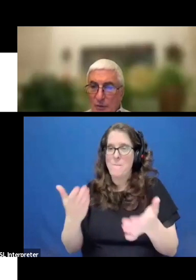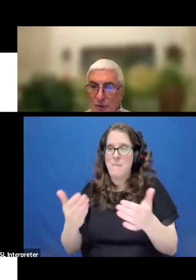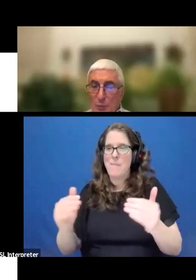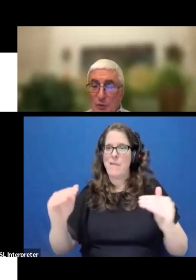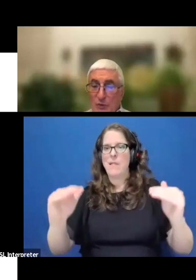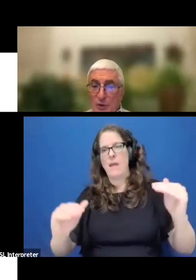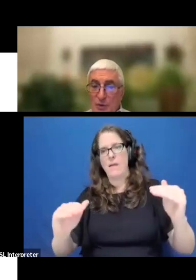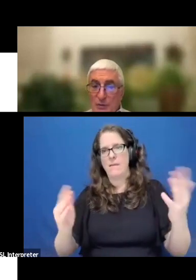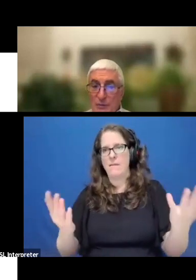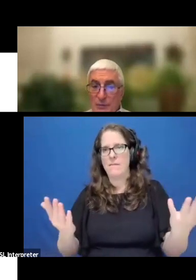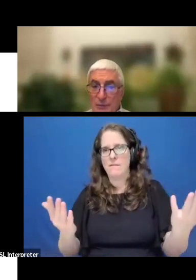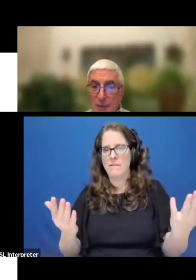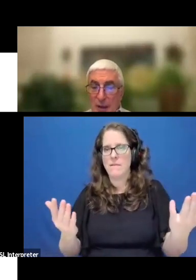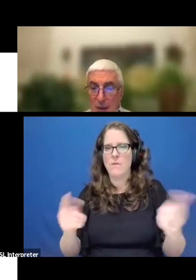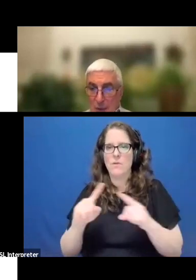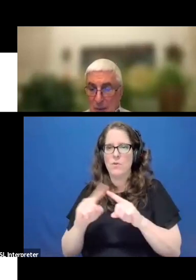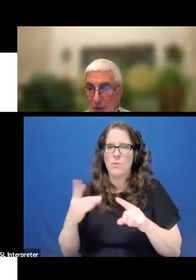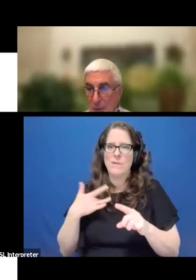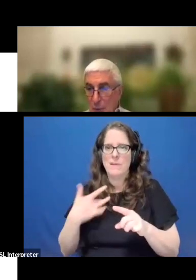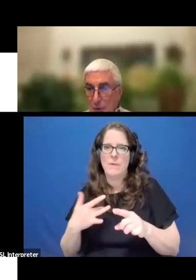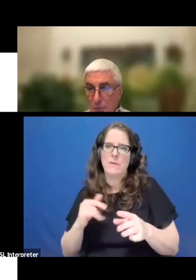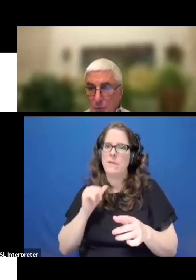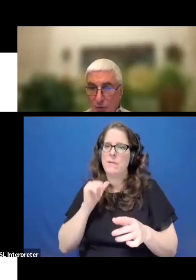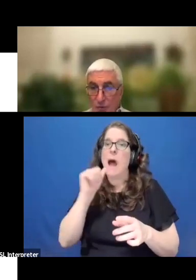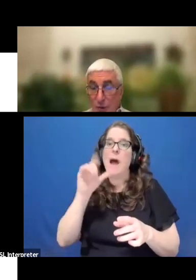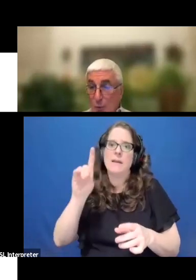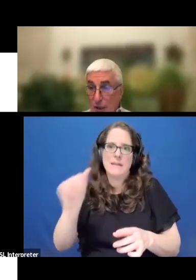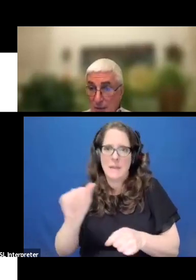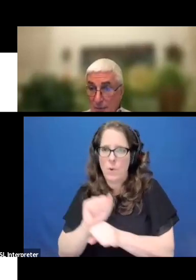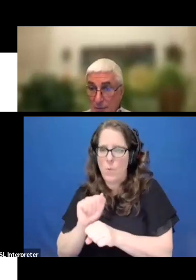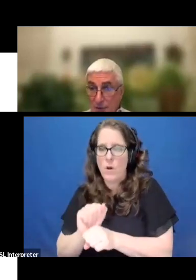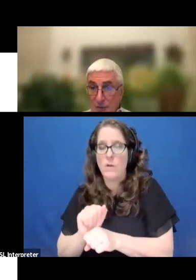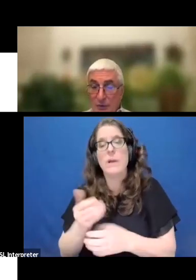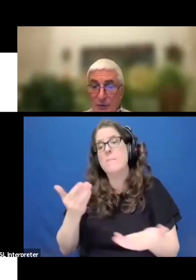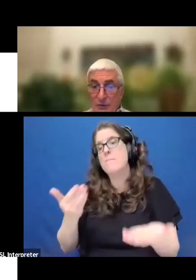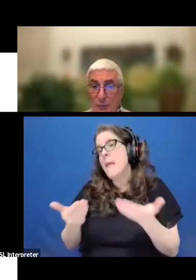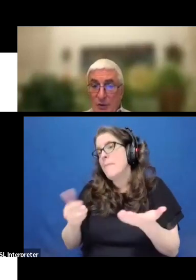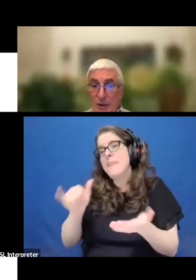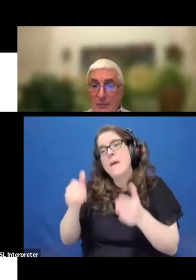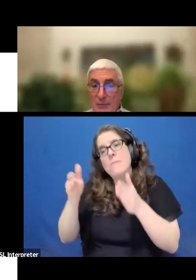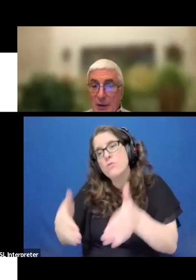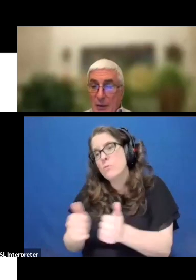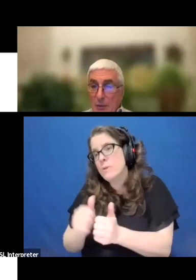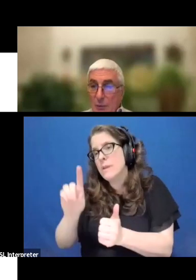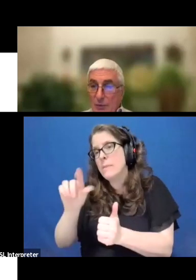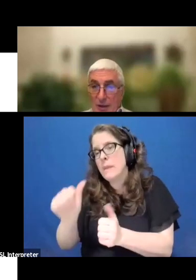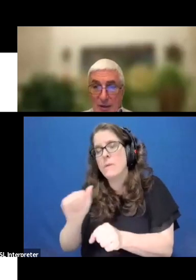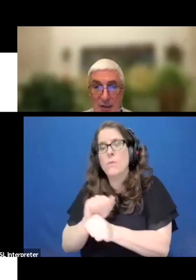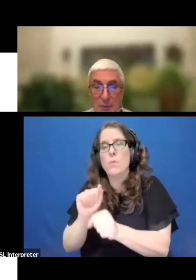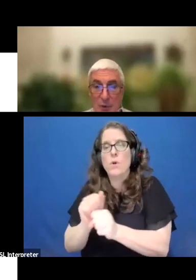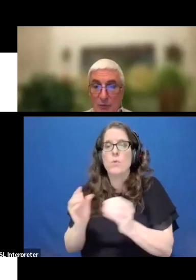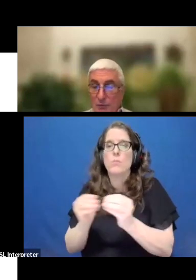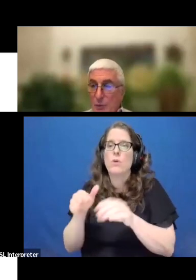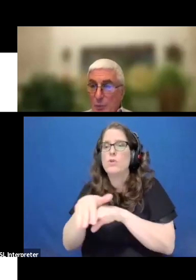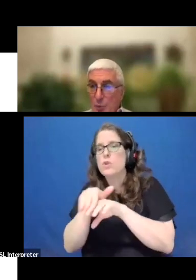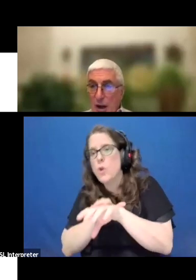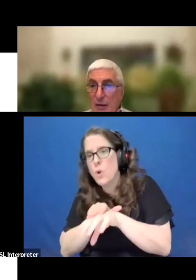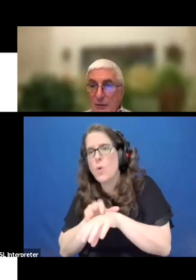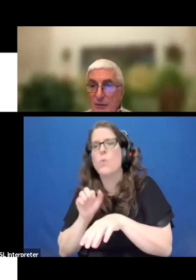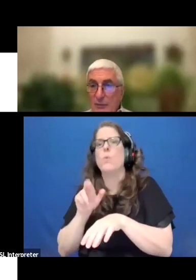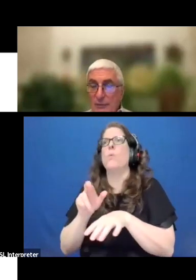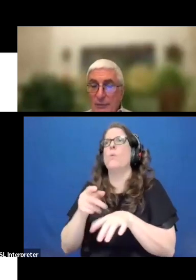worker in the same position. Maybe they work more slowly because of a disability, or they need more